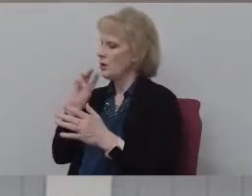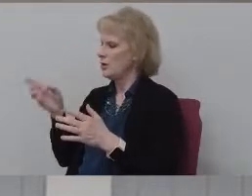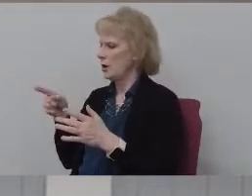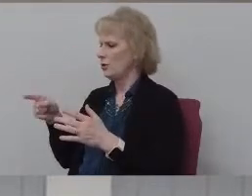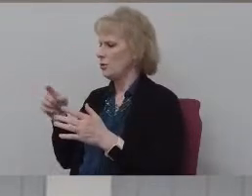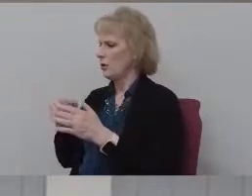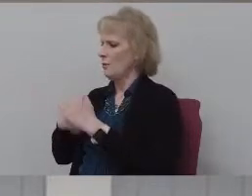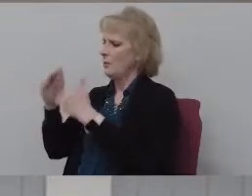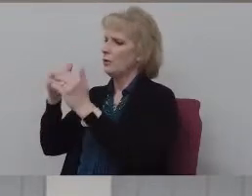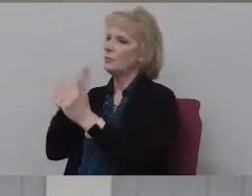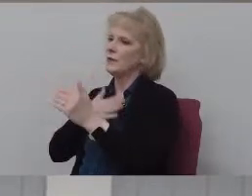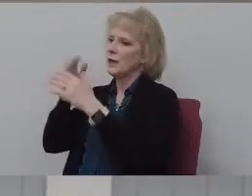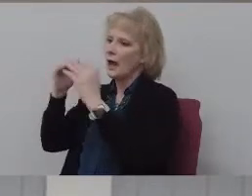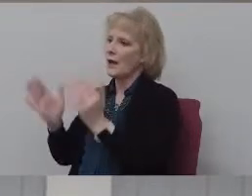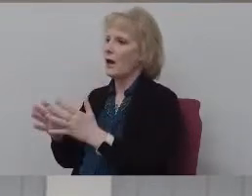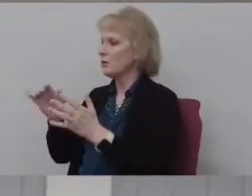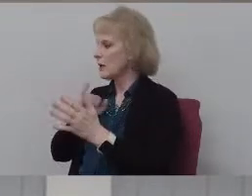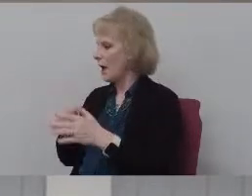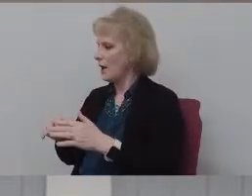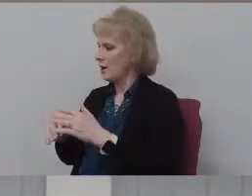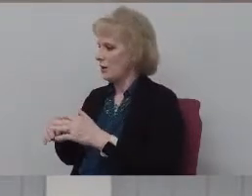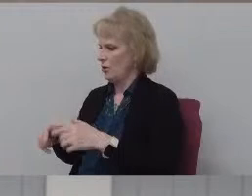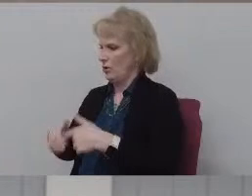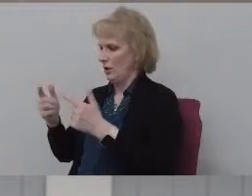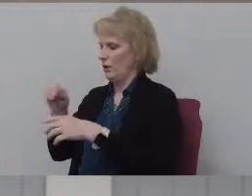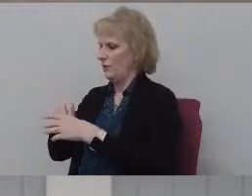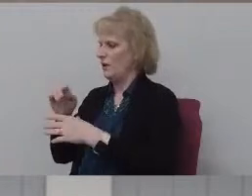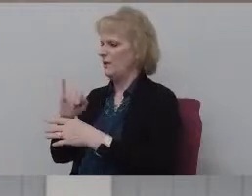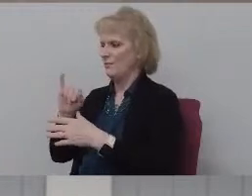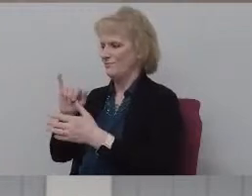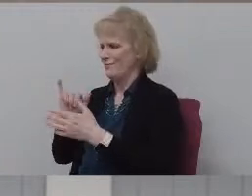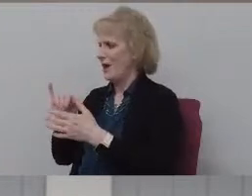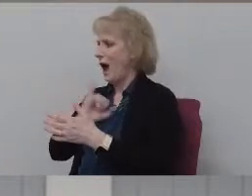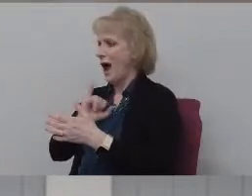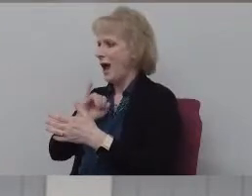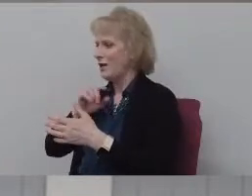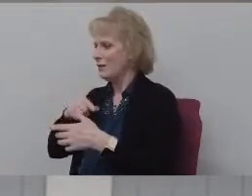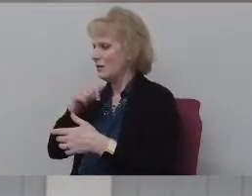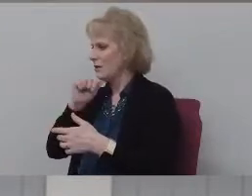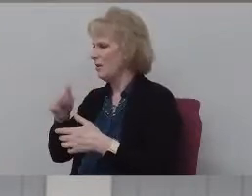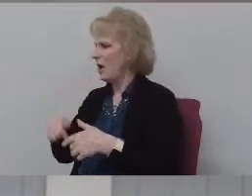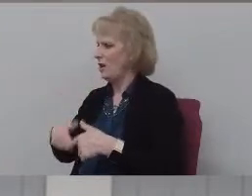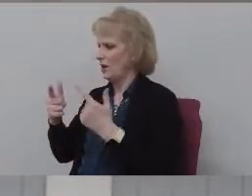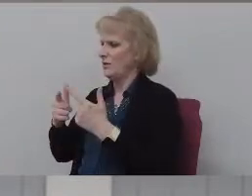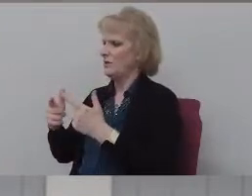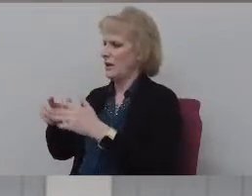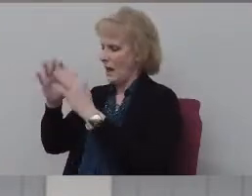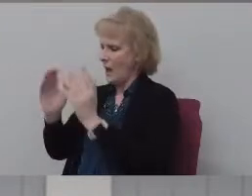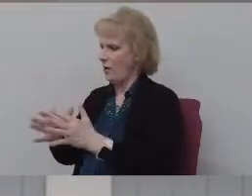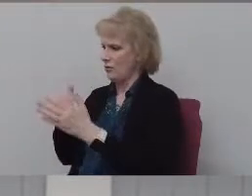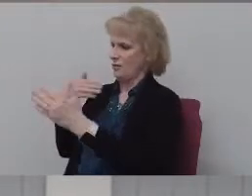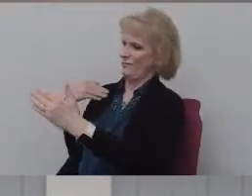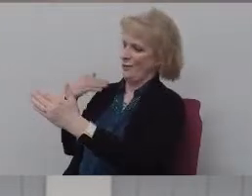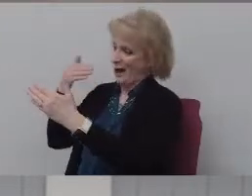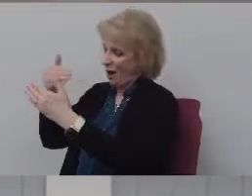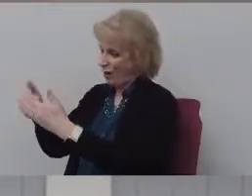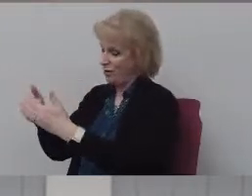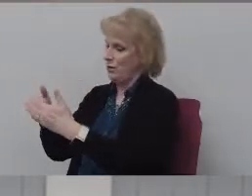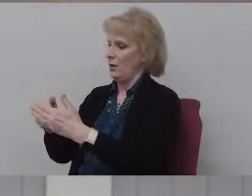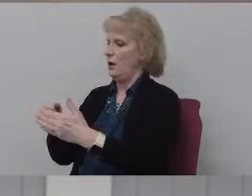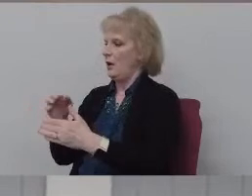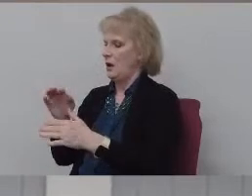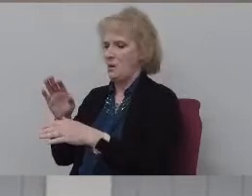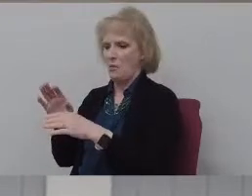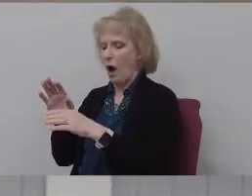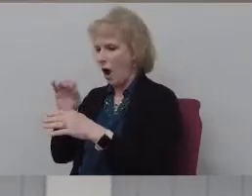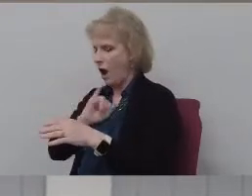build me an house for me to dwell in, whereas I've not dwelt in any house since the time that I brought up the children of Israel out of Egypt, even to this day, but have walked